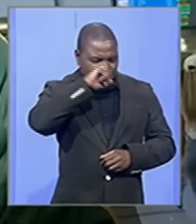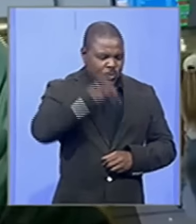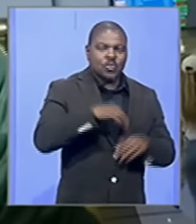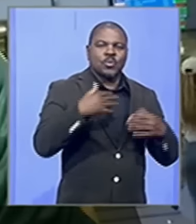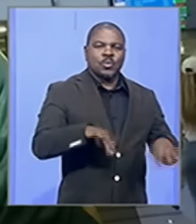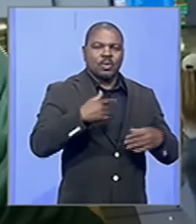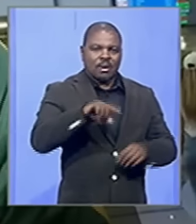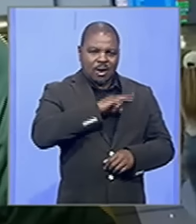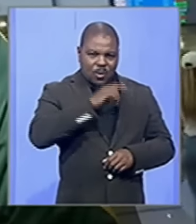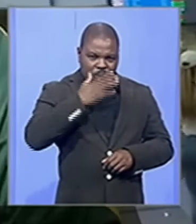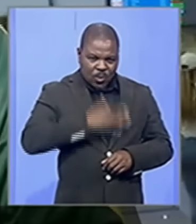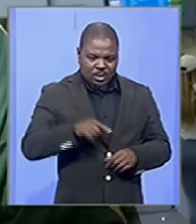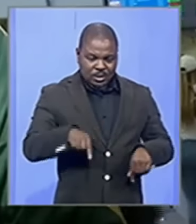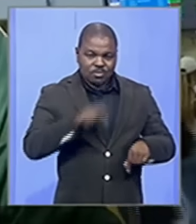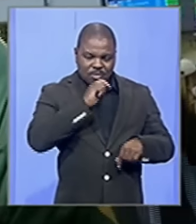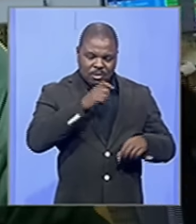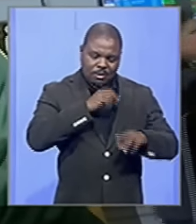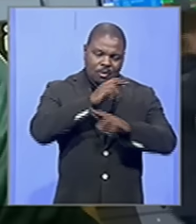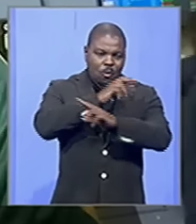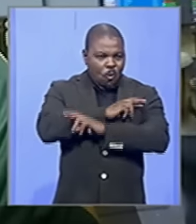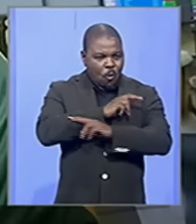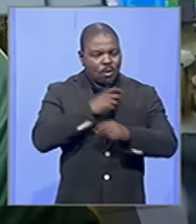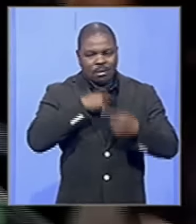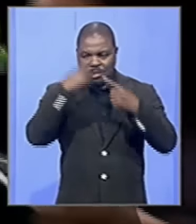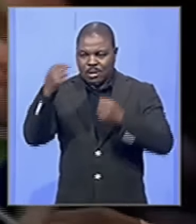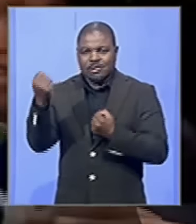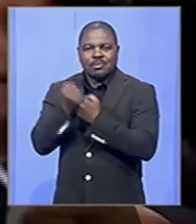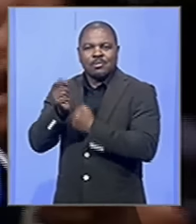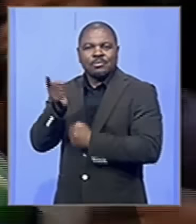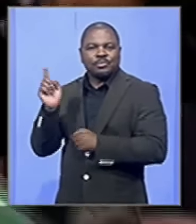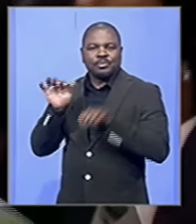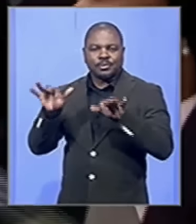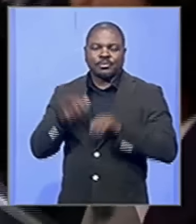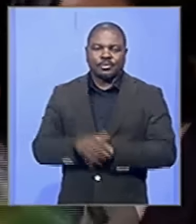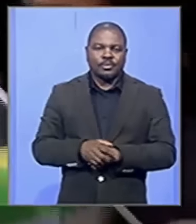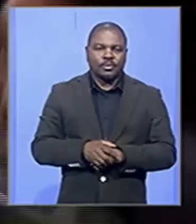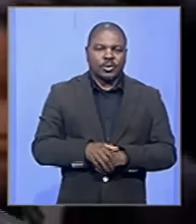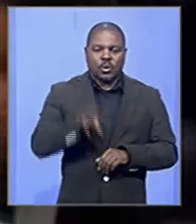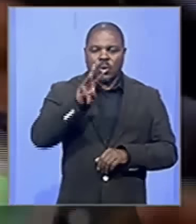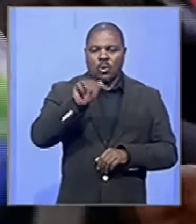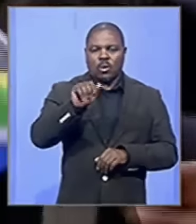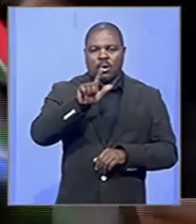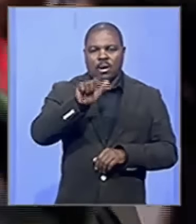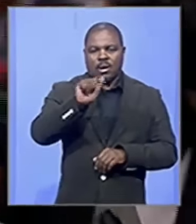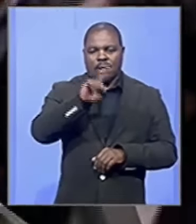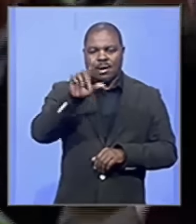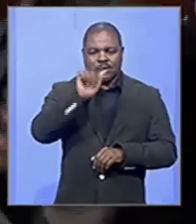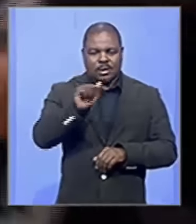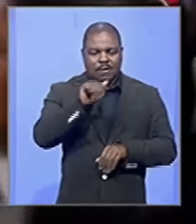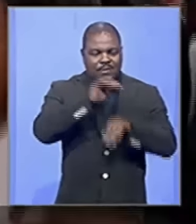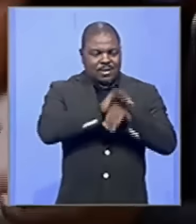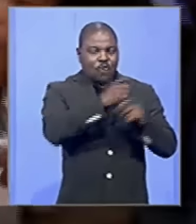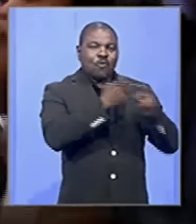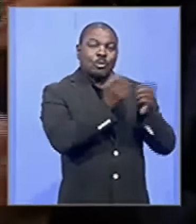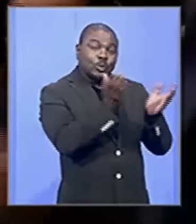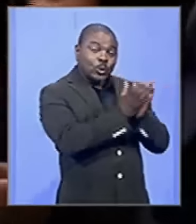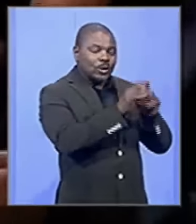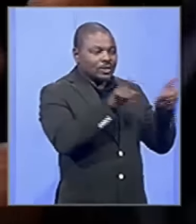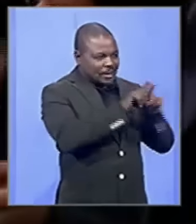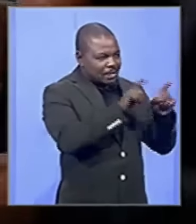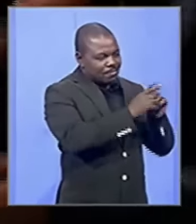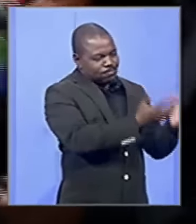why when I had time off this morning I knew I had to come through and support the guys. Ditsala tsa gwa laza tsa kwa sekolong le tsona di tsere matsapa go